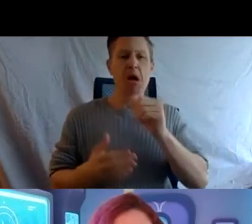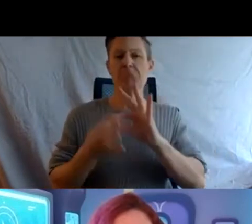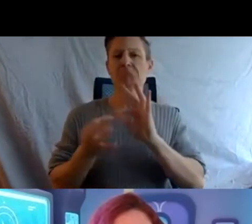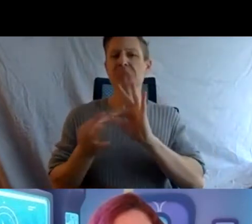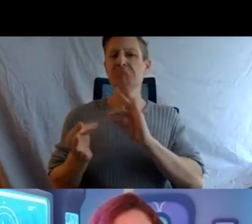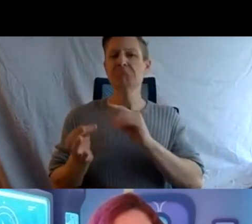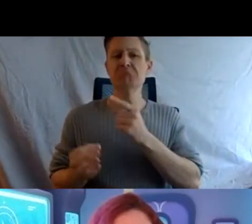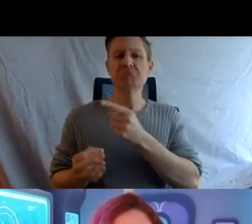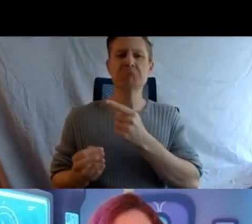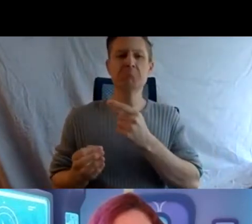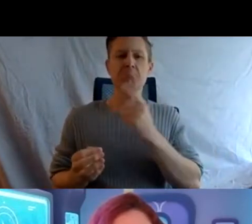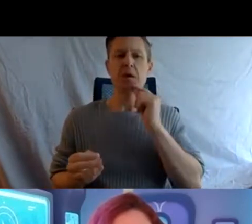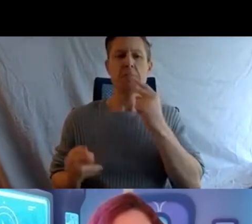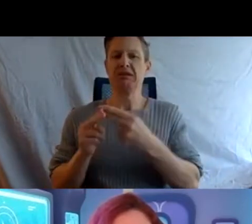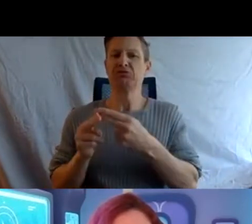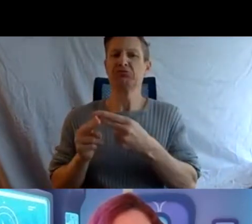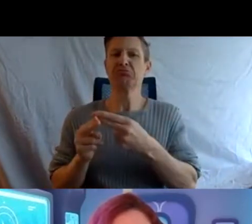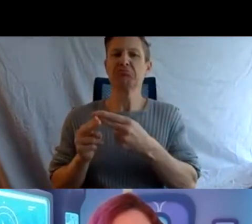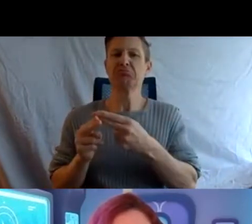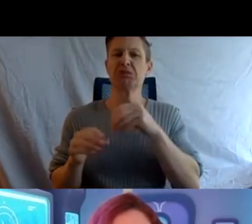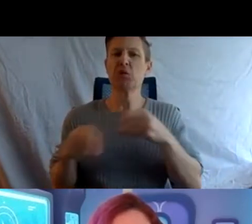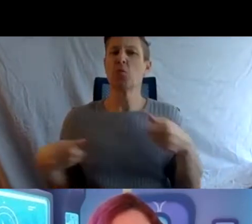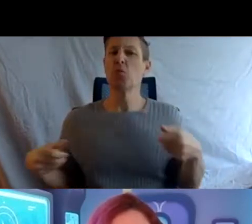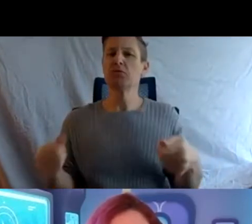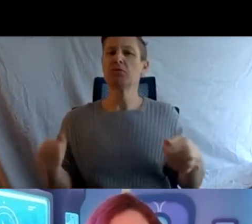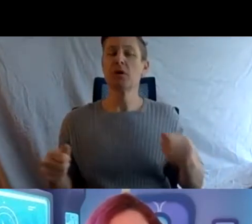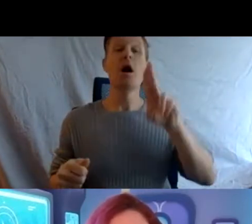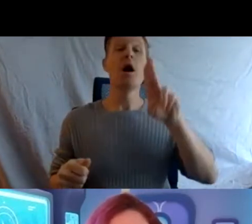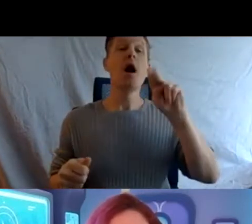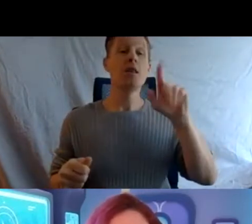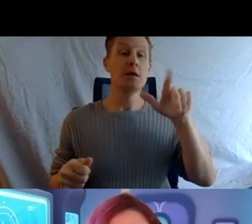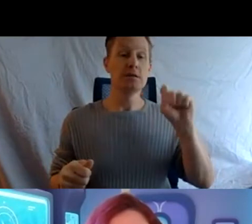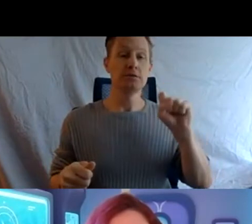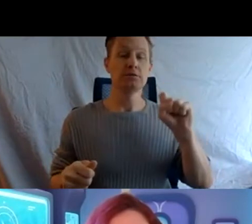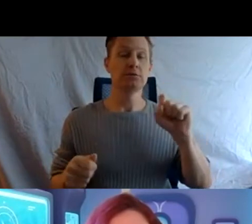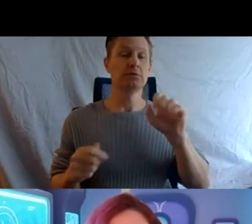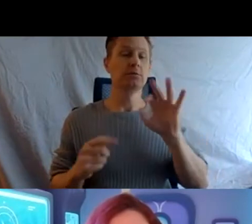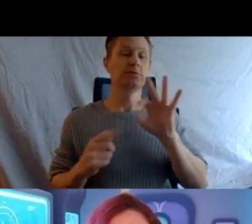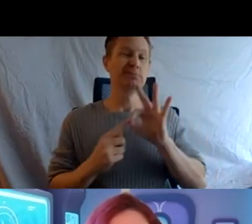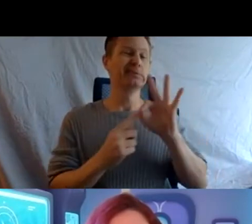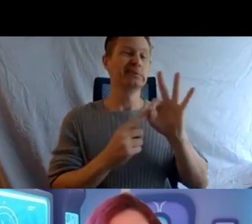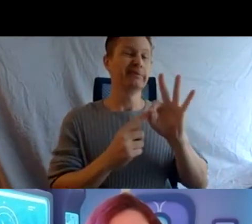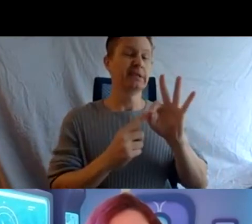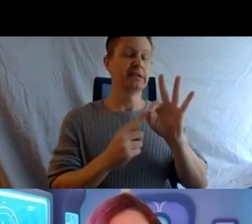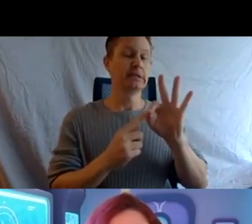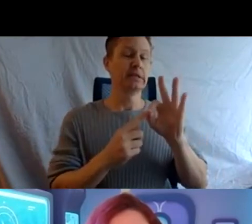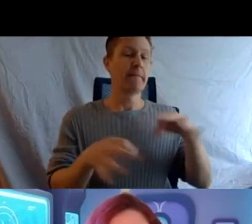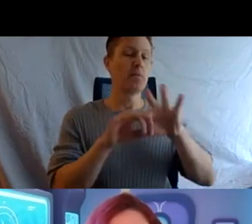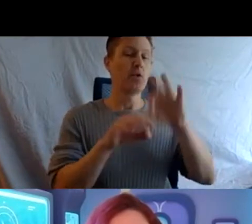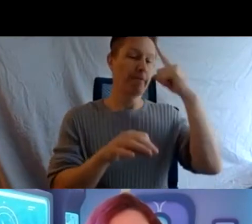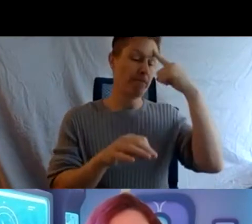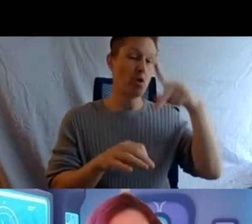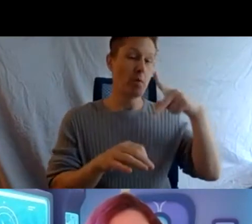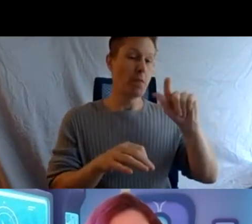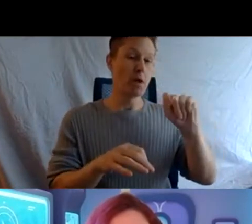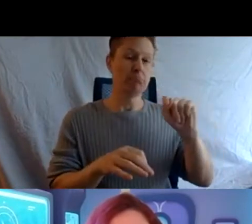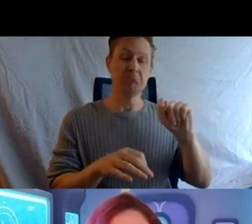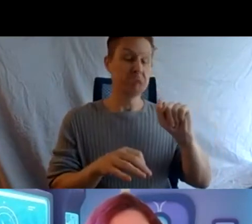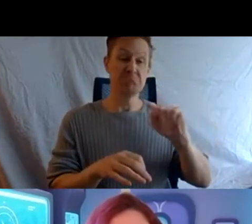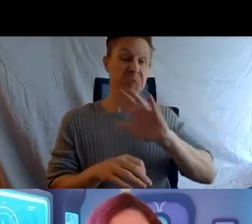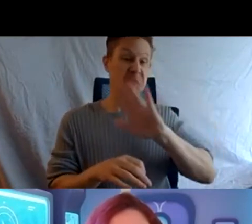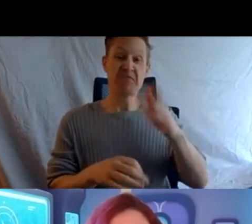unless it was somehow really specifically necessary for a plot point. And as it turns out, it never